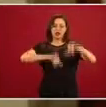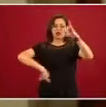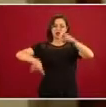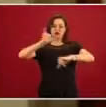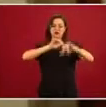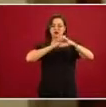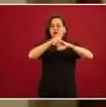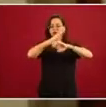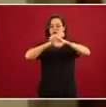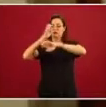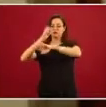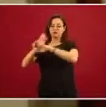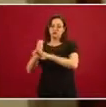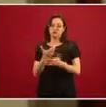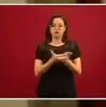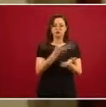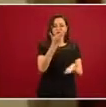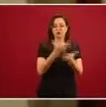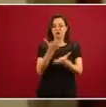we have, the